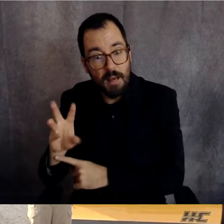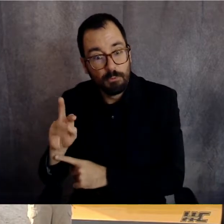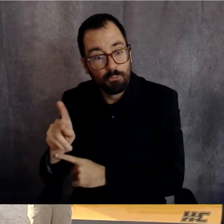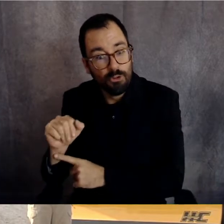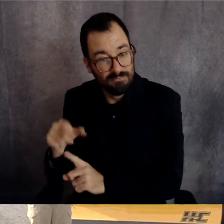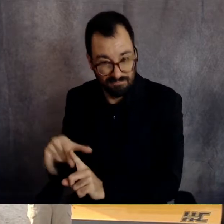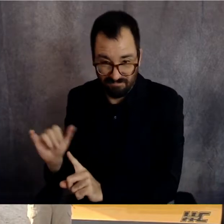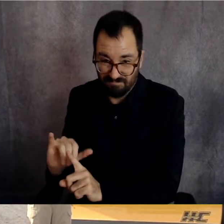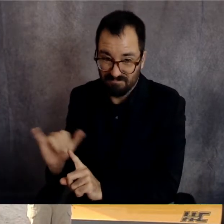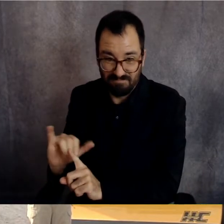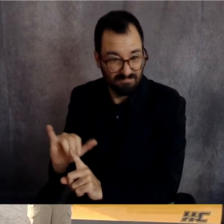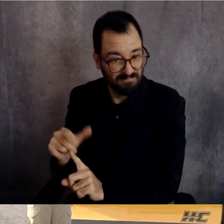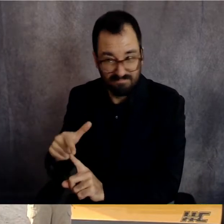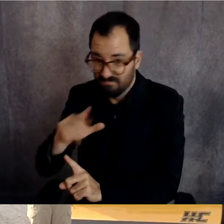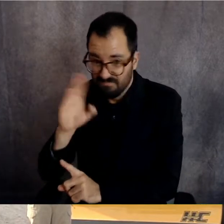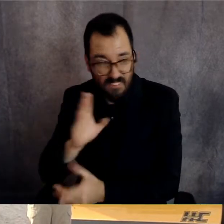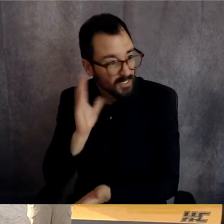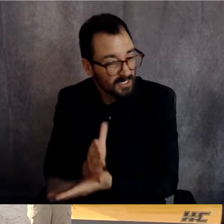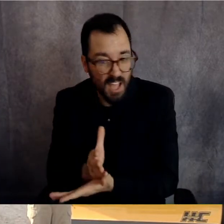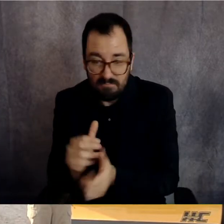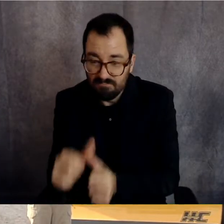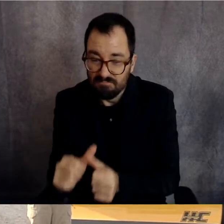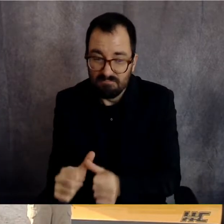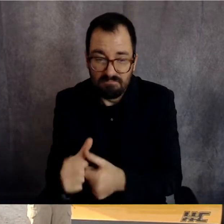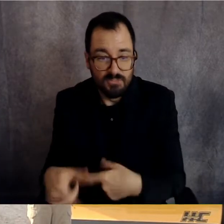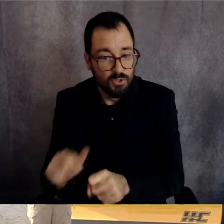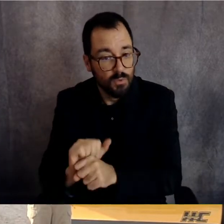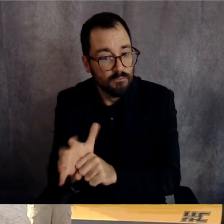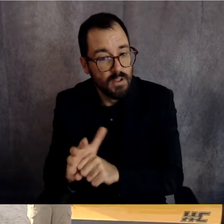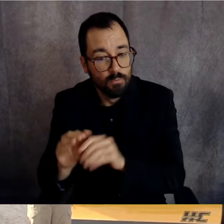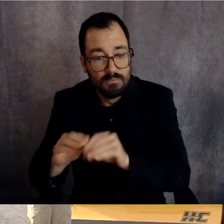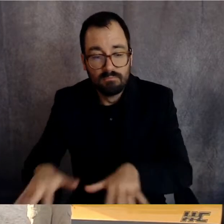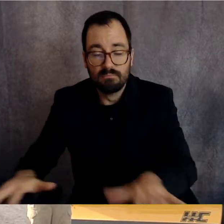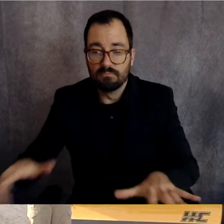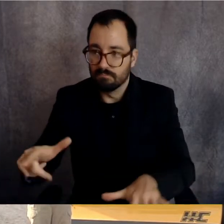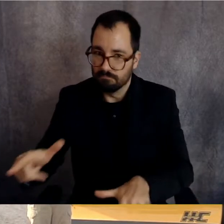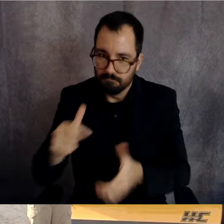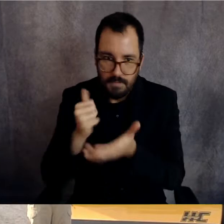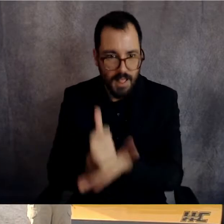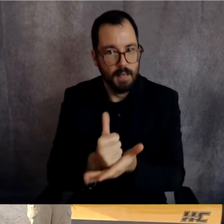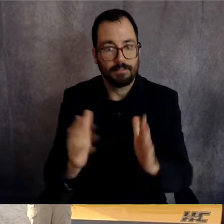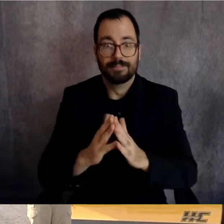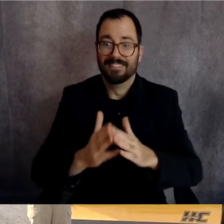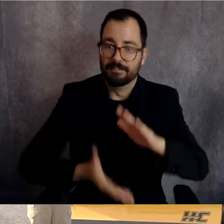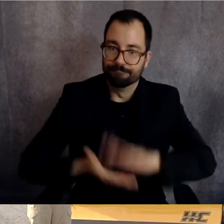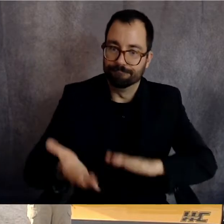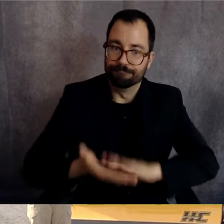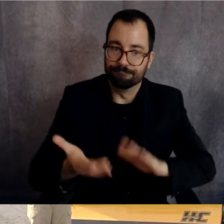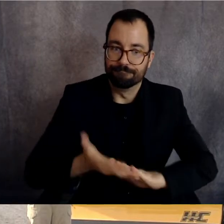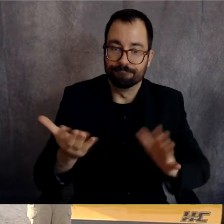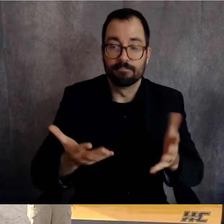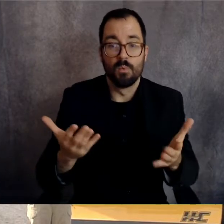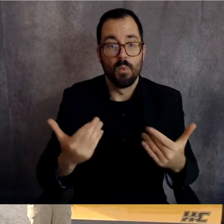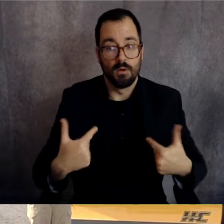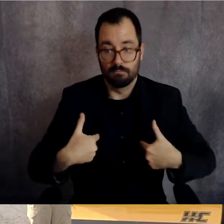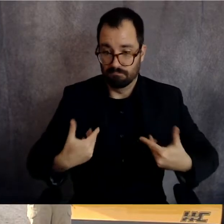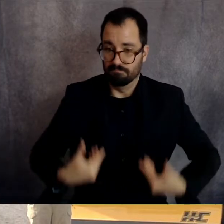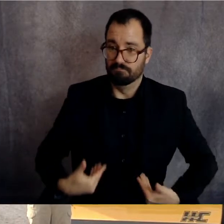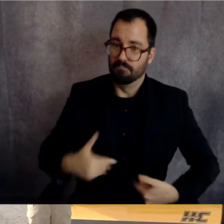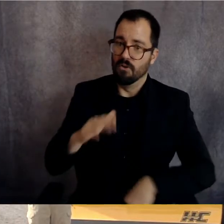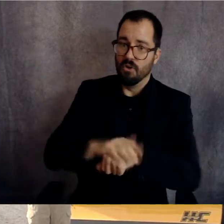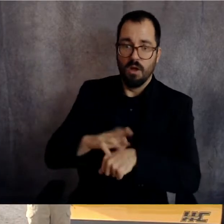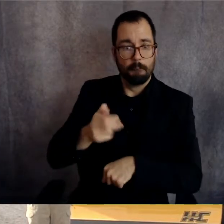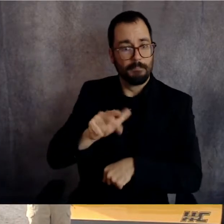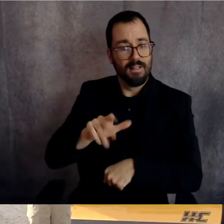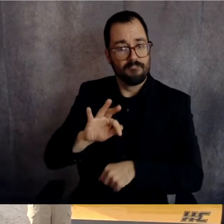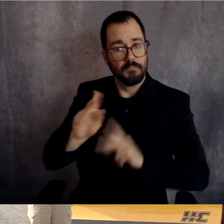either throughout this pandemic. People going to work every day doing important work of the city on behalf of the residents. So I truly want to acknowledge all of you.